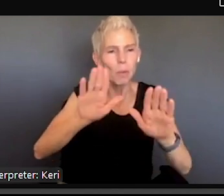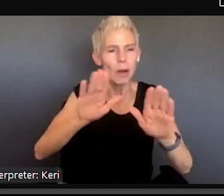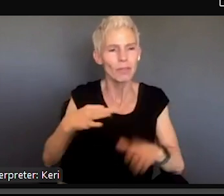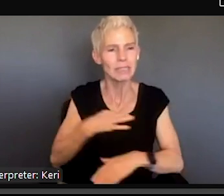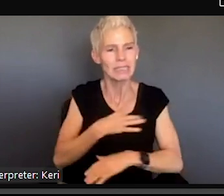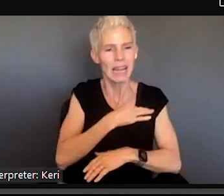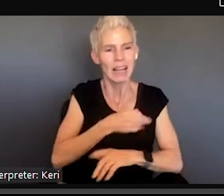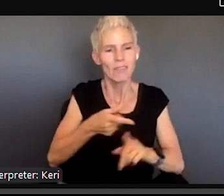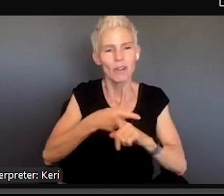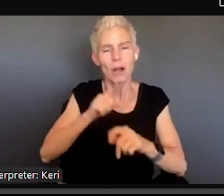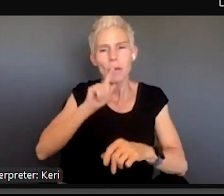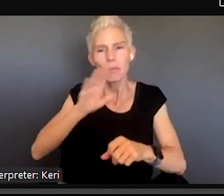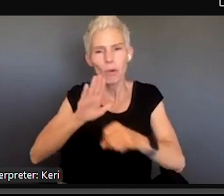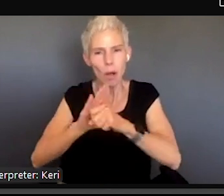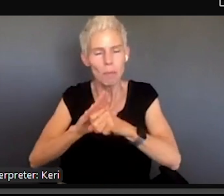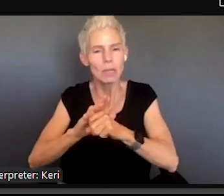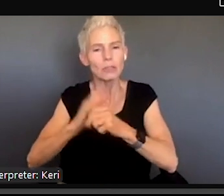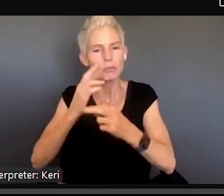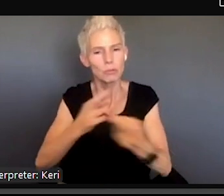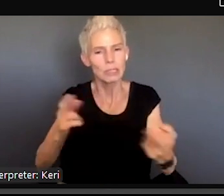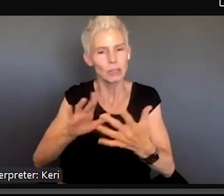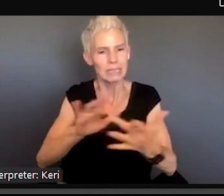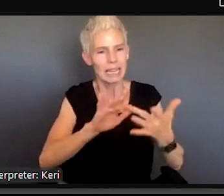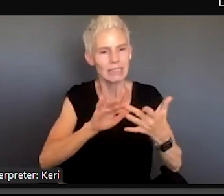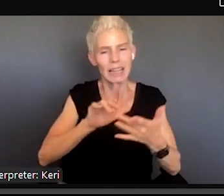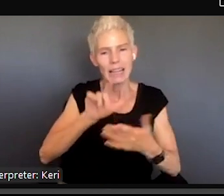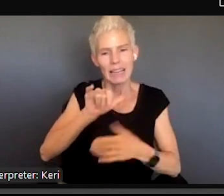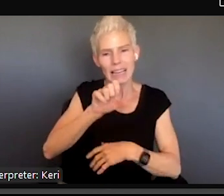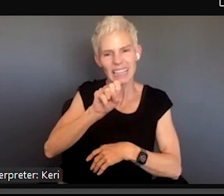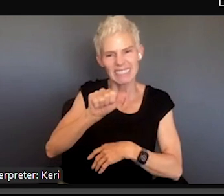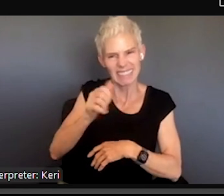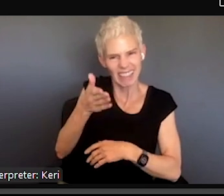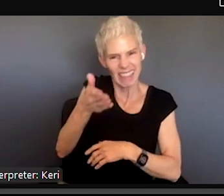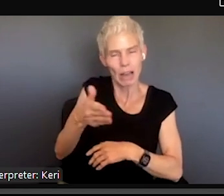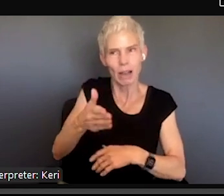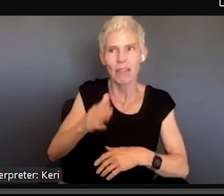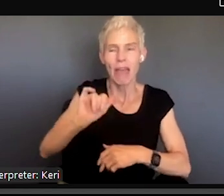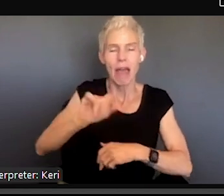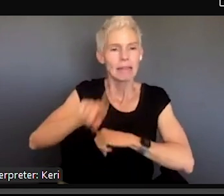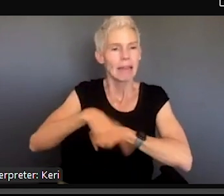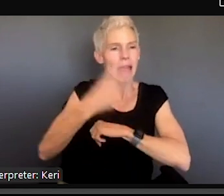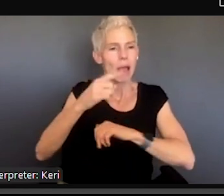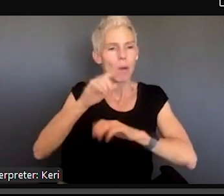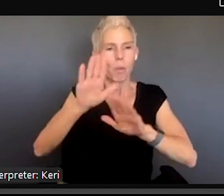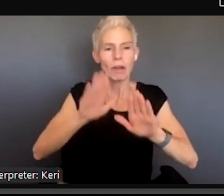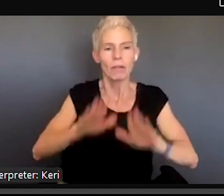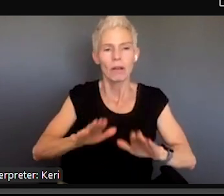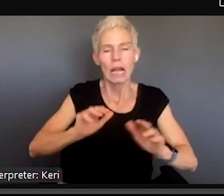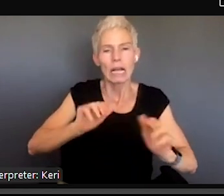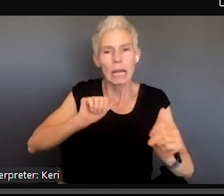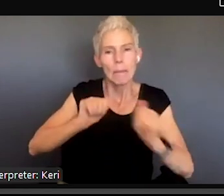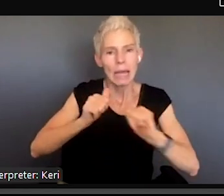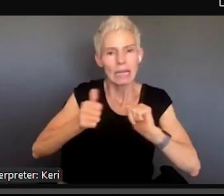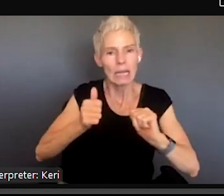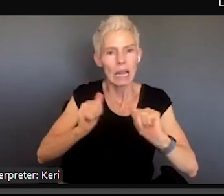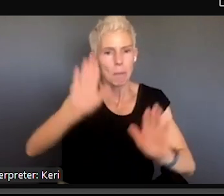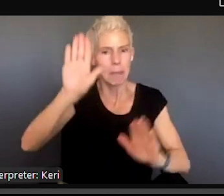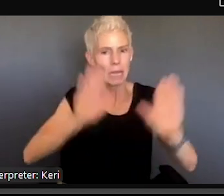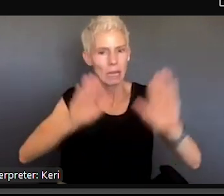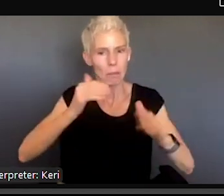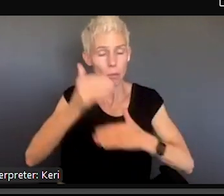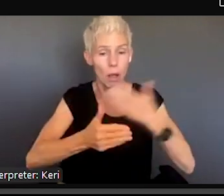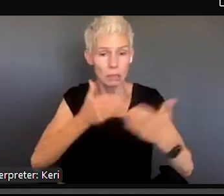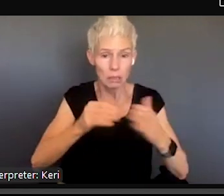Resource Network, and Lisa's there, and it was just a joyous day. We did have a competitive bidding process, of course, just to be